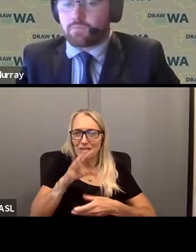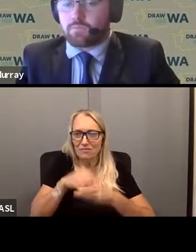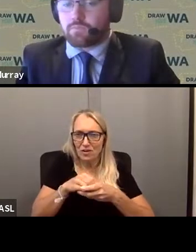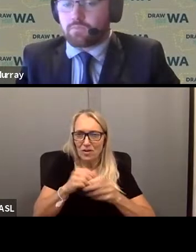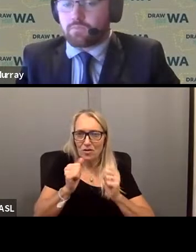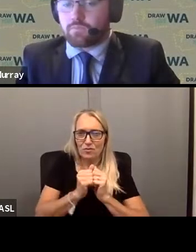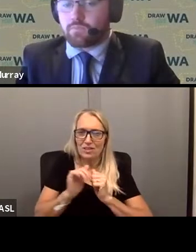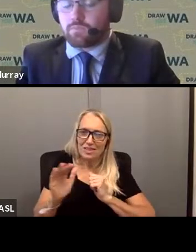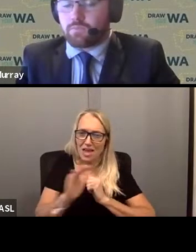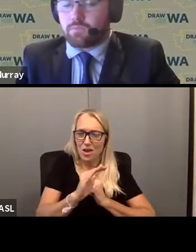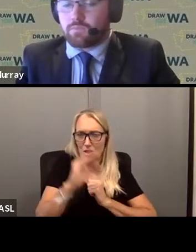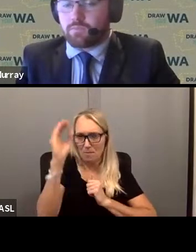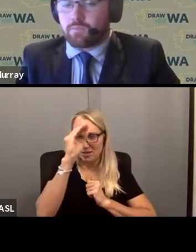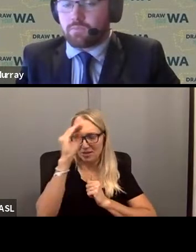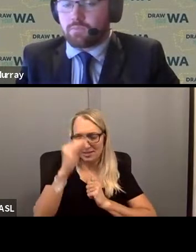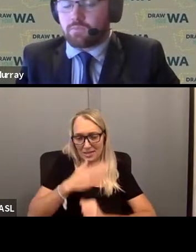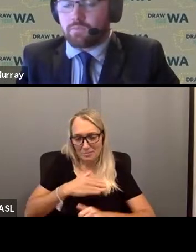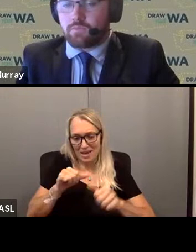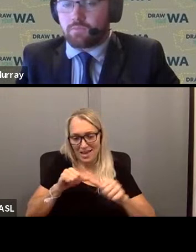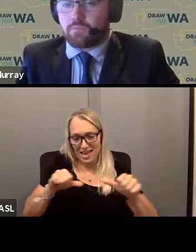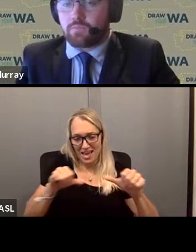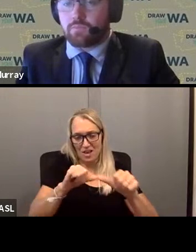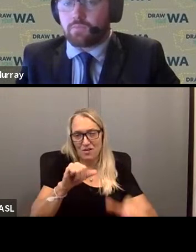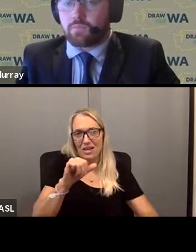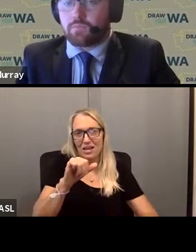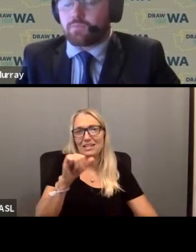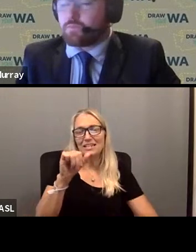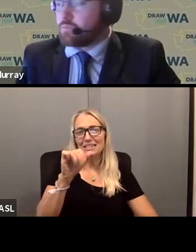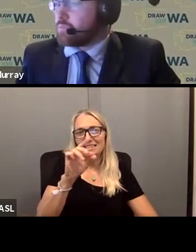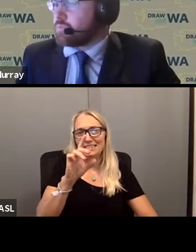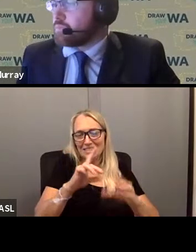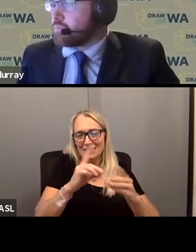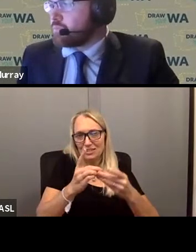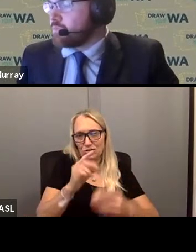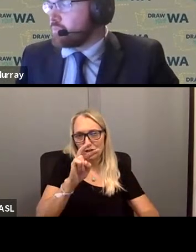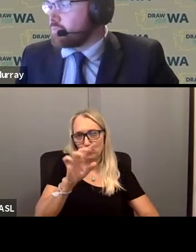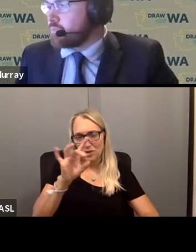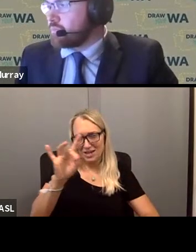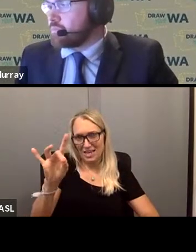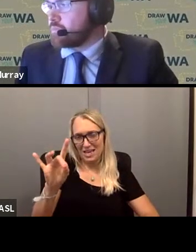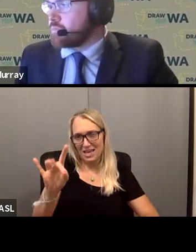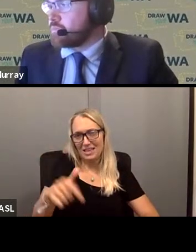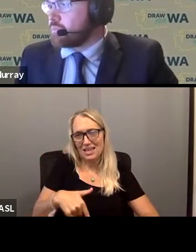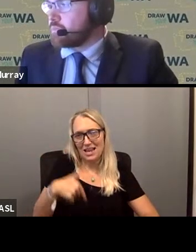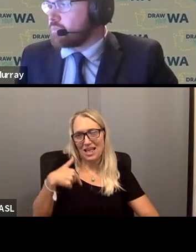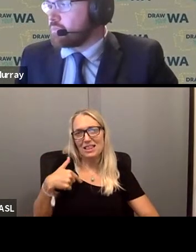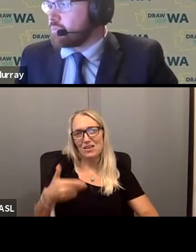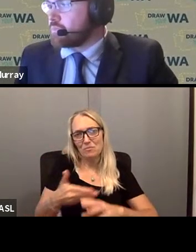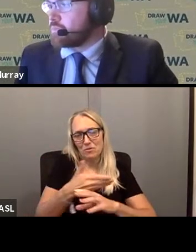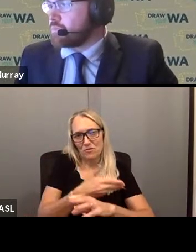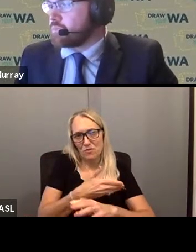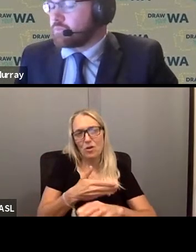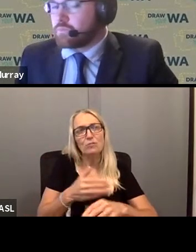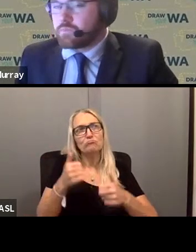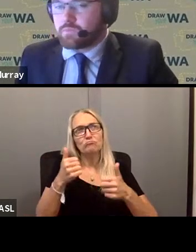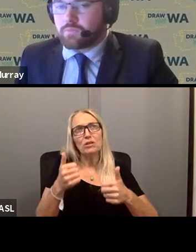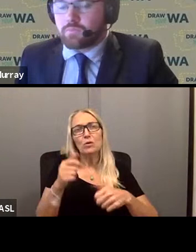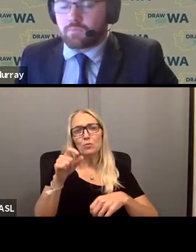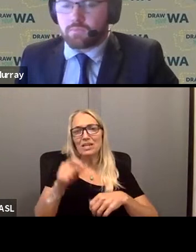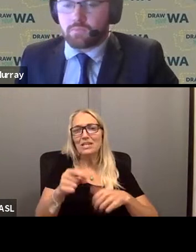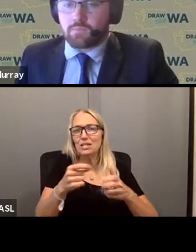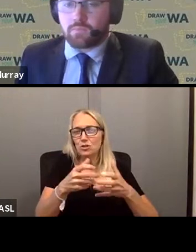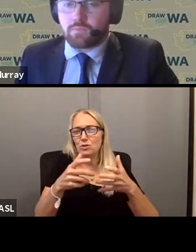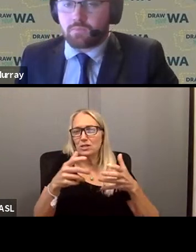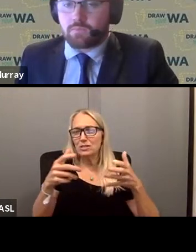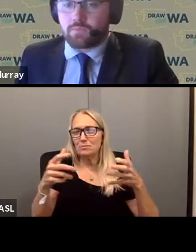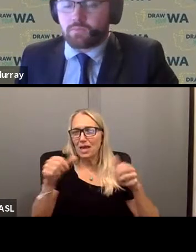district, which I used to live in as a resident of Joint Base Lewis McChord, very well, probably needs to expand. And